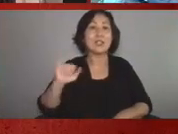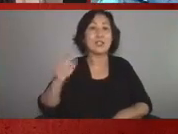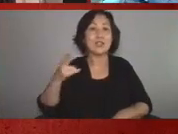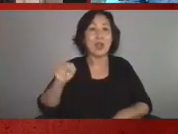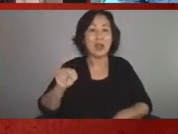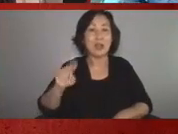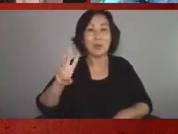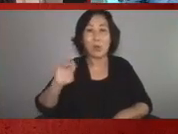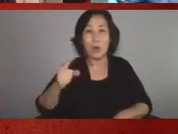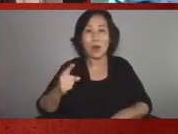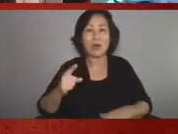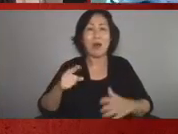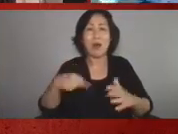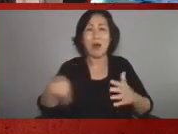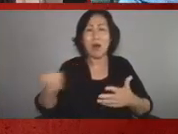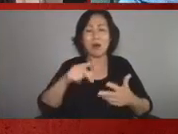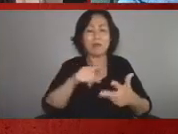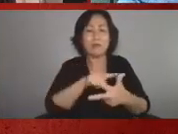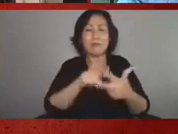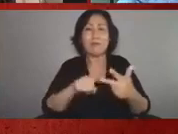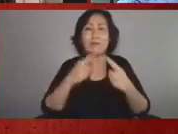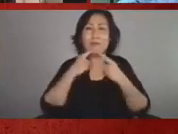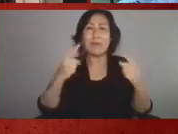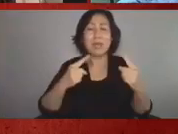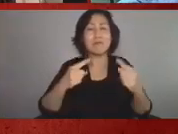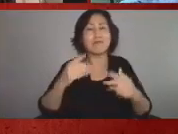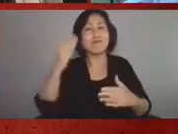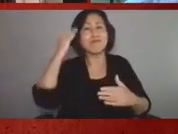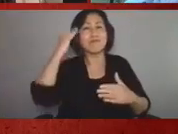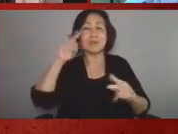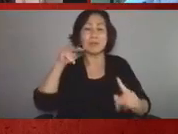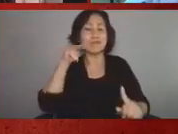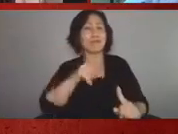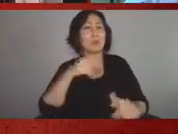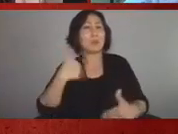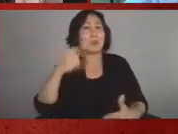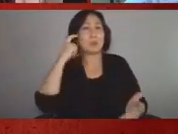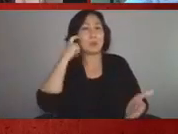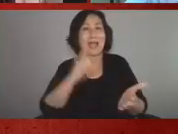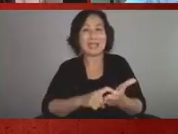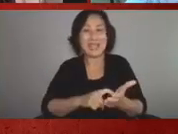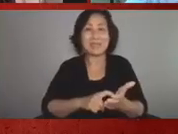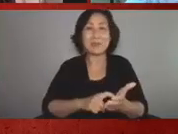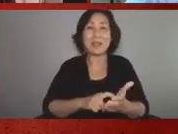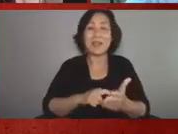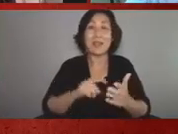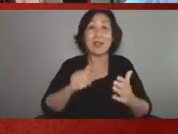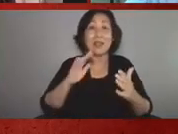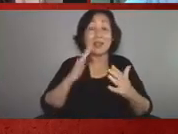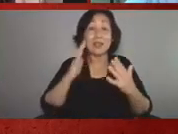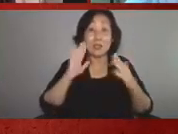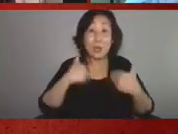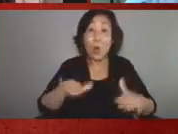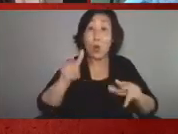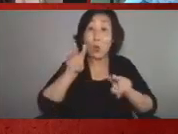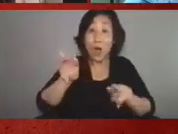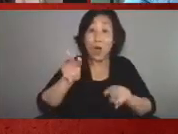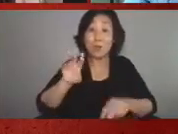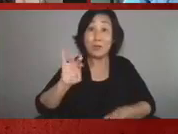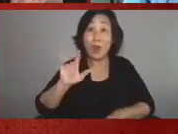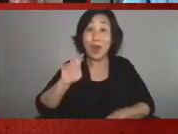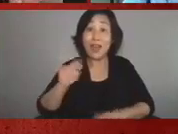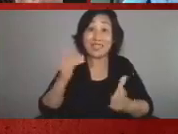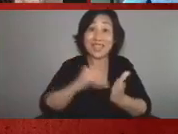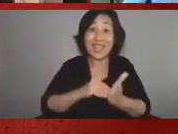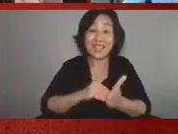icons. Thank you guys so much for all you do and for all your work. And everyone, go watch Mulan again.